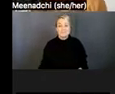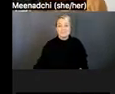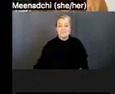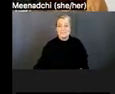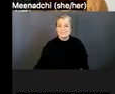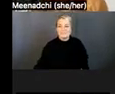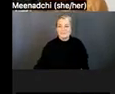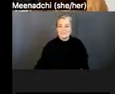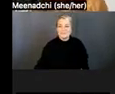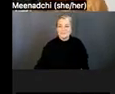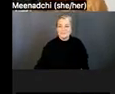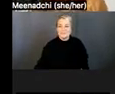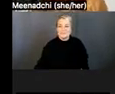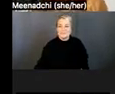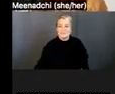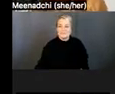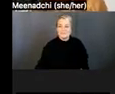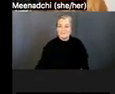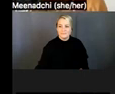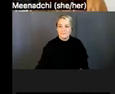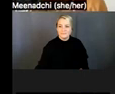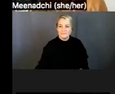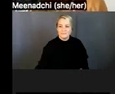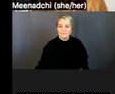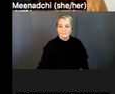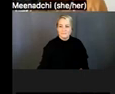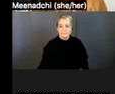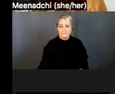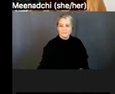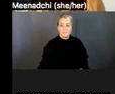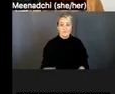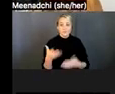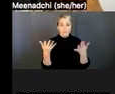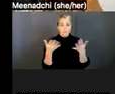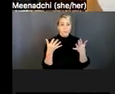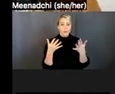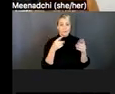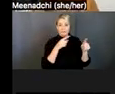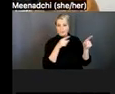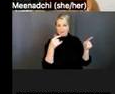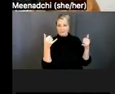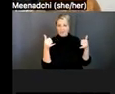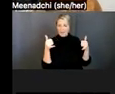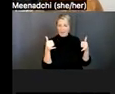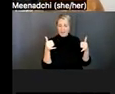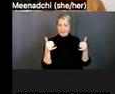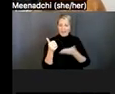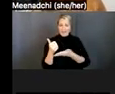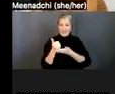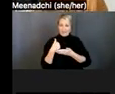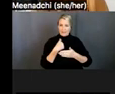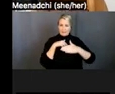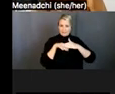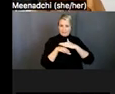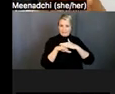So some things about what it is that play gives us access to. One, it gives us access to quick recovery,